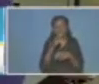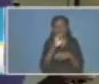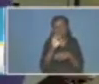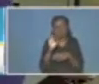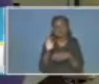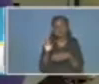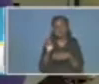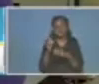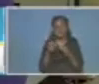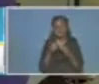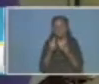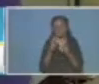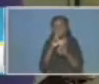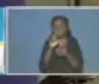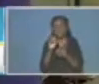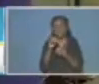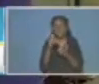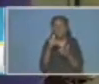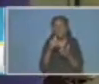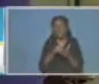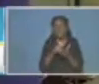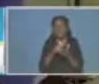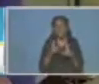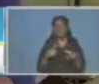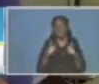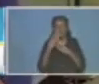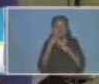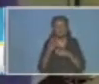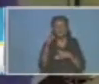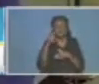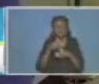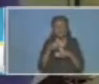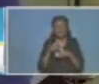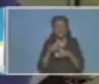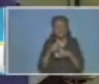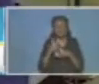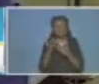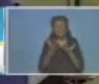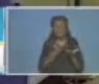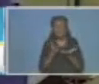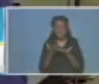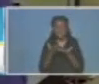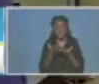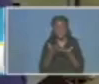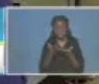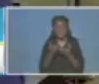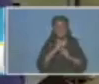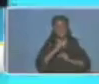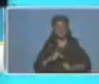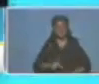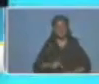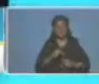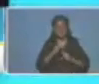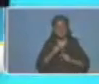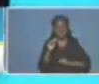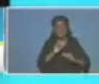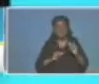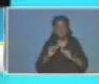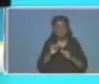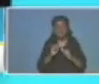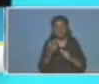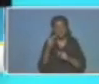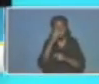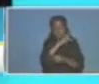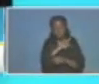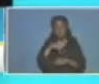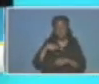in community service, physical recreation, and adventurous journeys to receive these awards. Now, Prince Edward is here